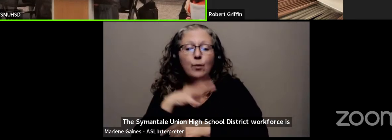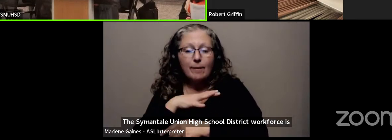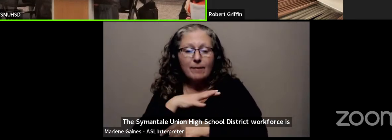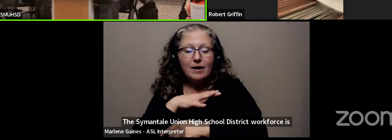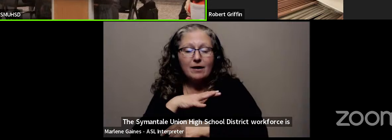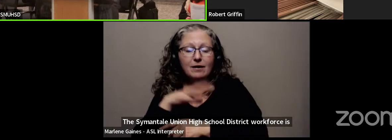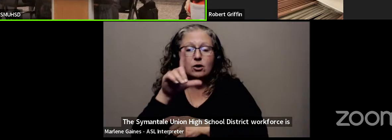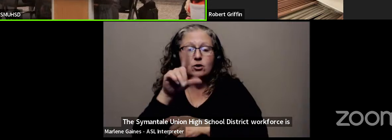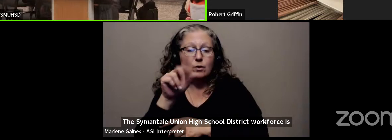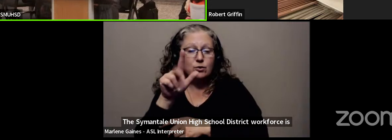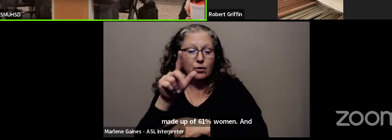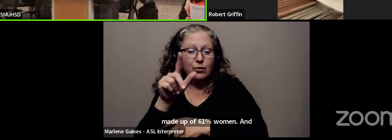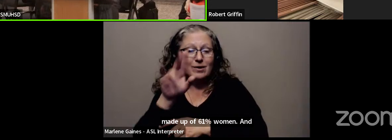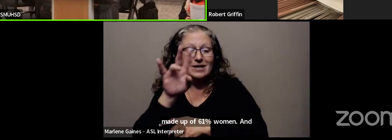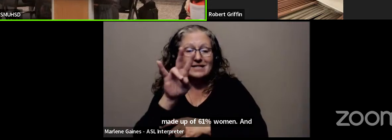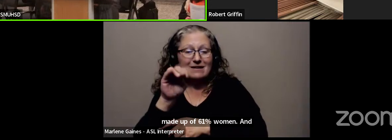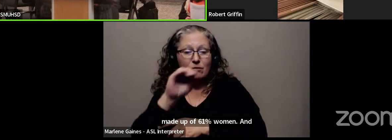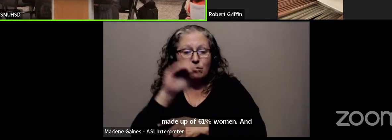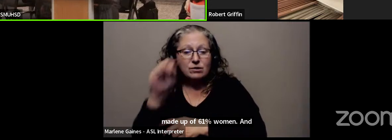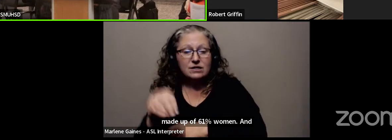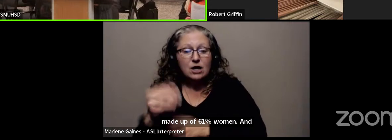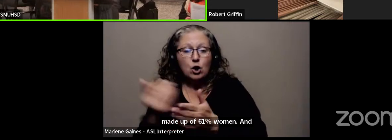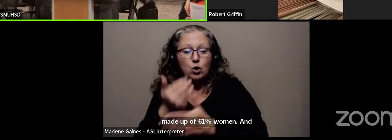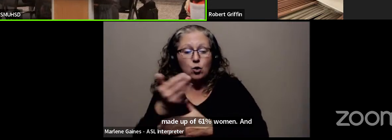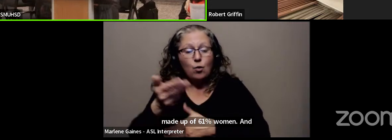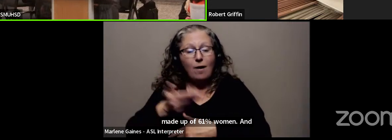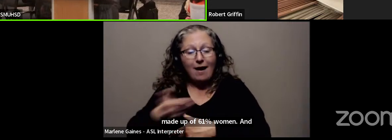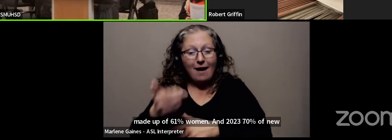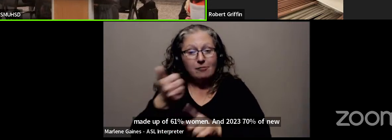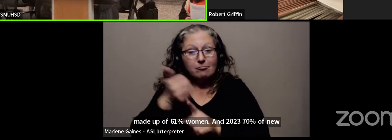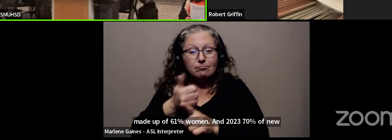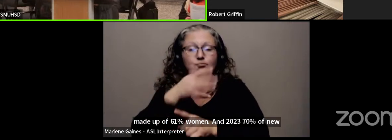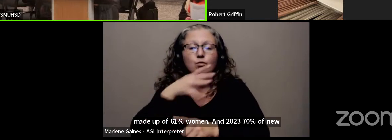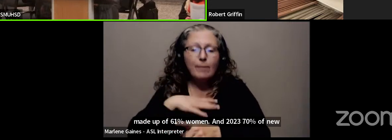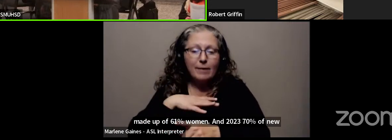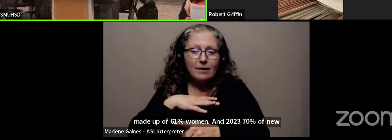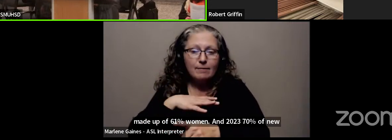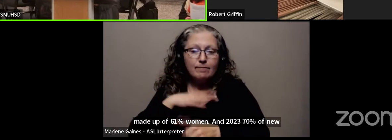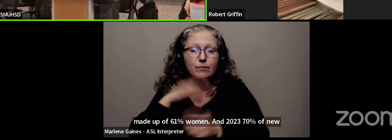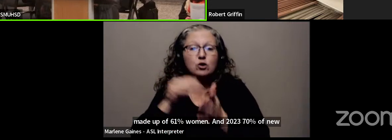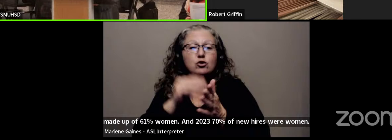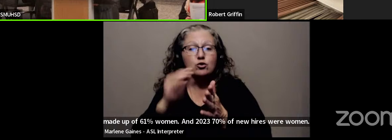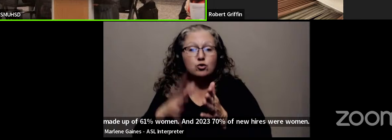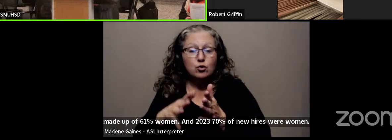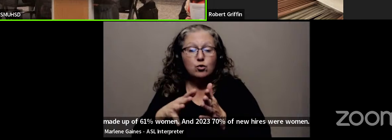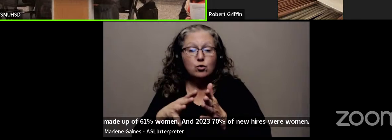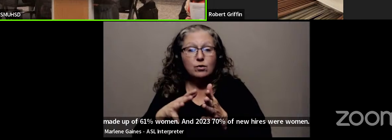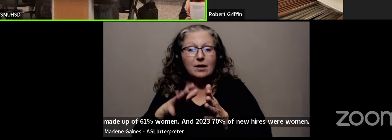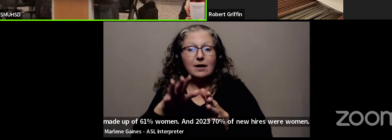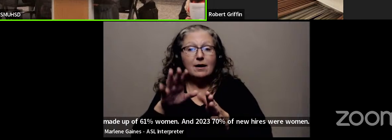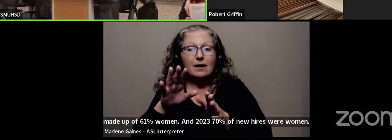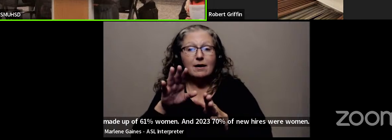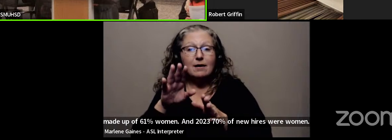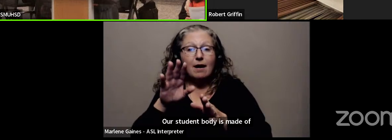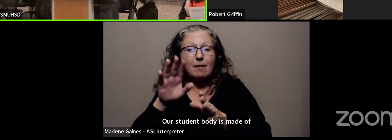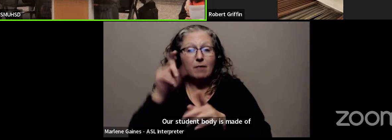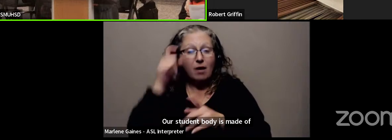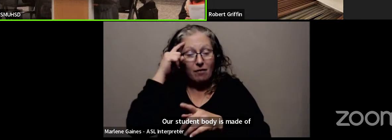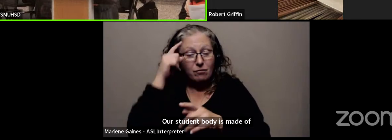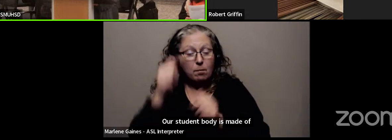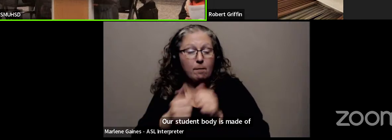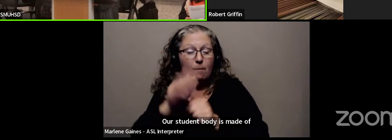In 2023, 70% of new hires were women. Our student body is made of 47%